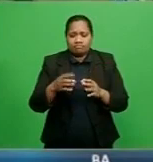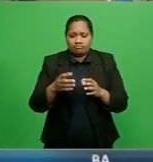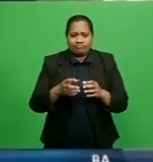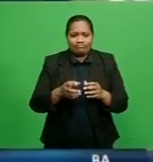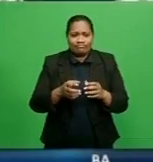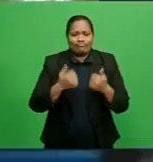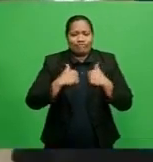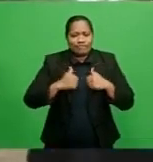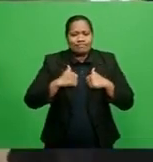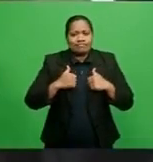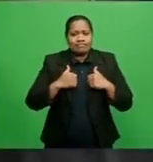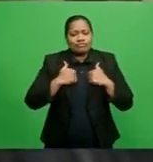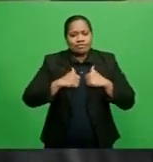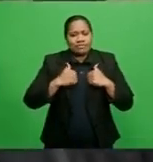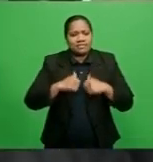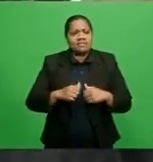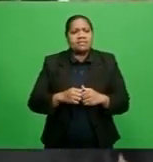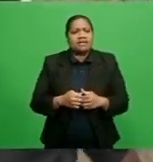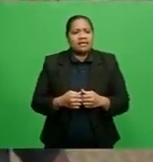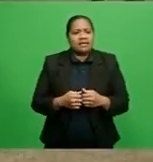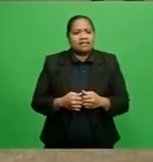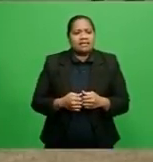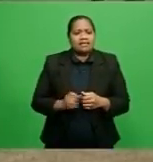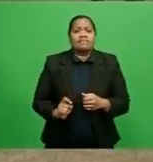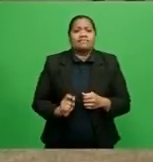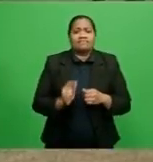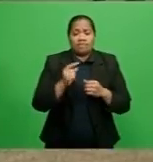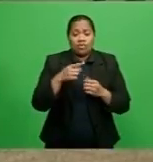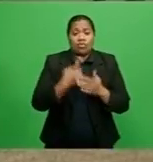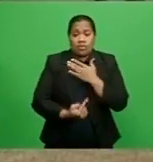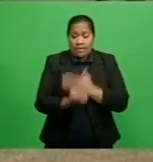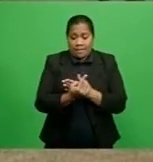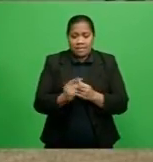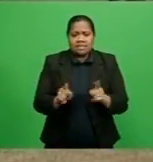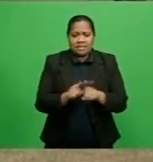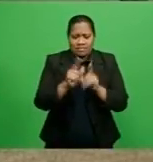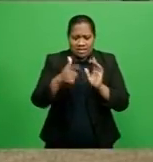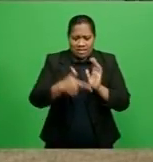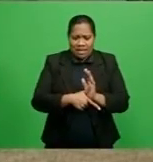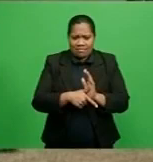p.m. The same time they will take the field against Rewa this weekend.